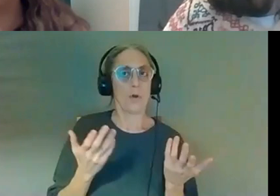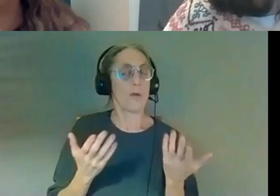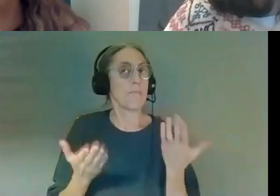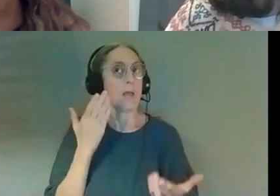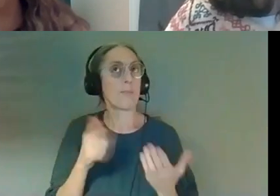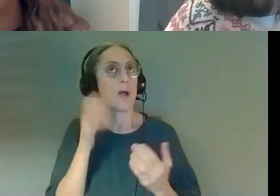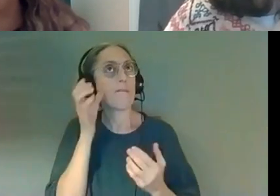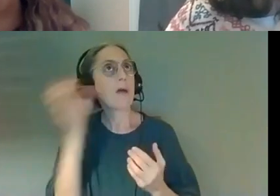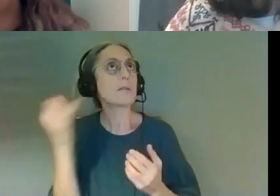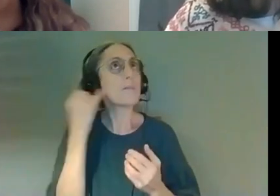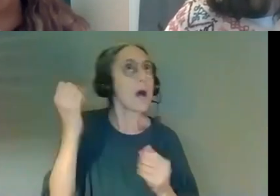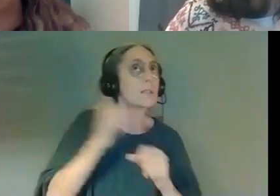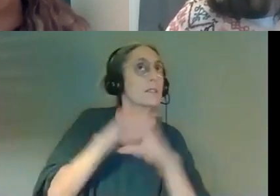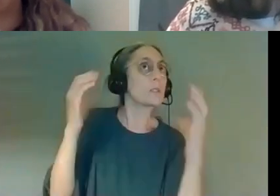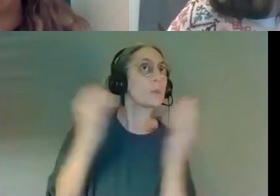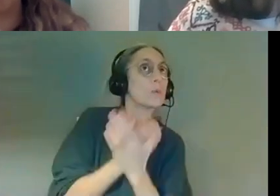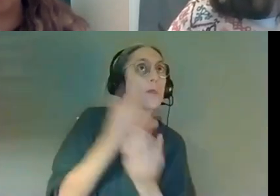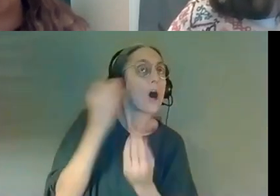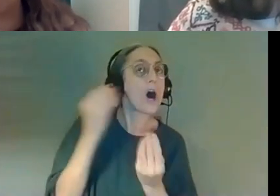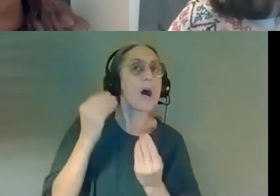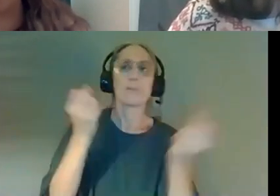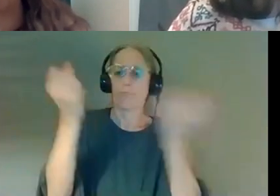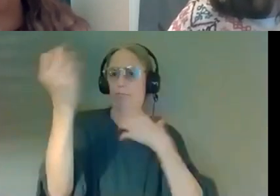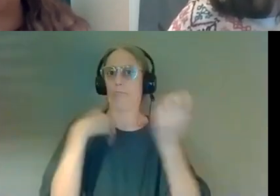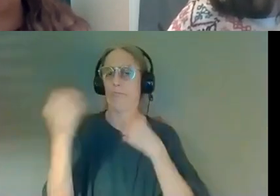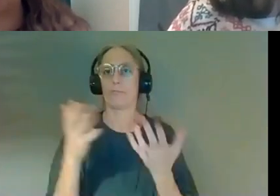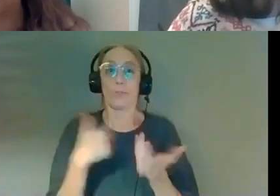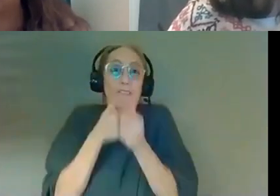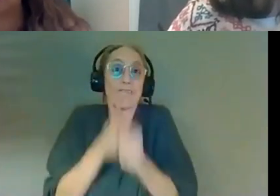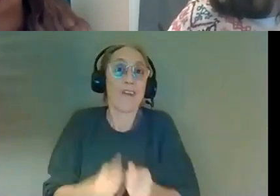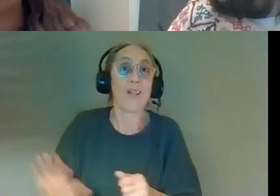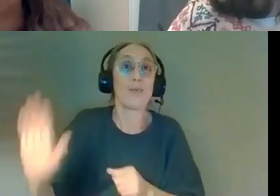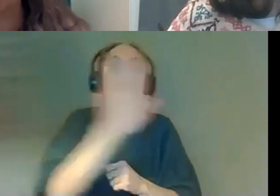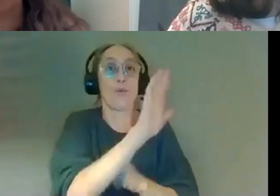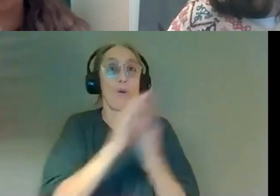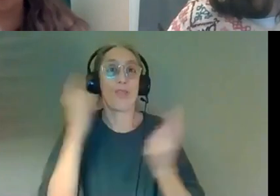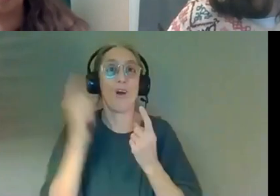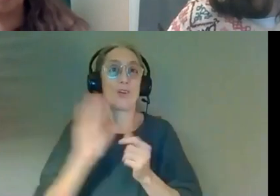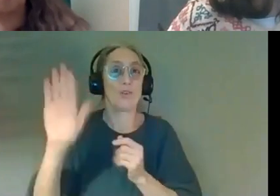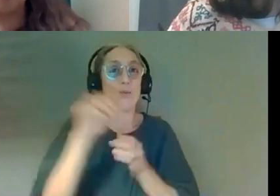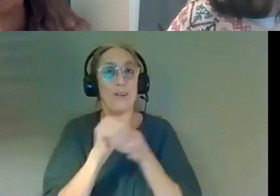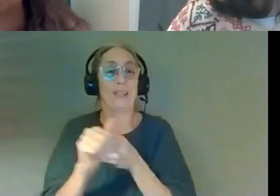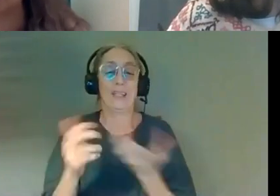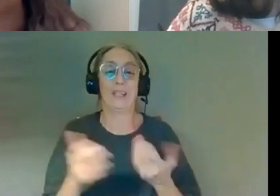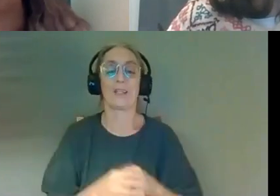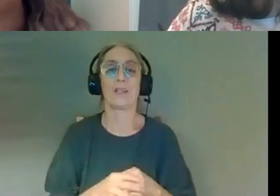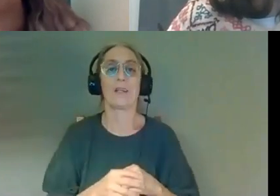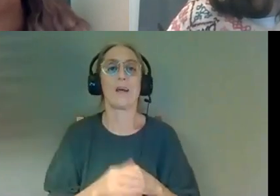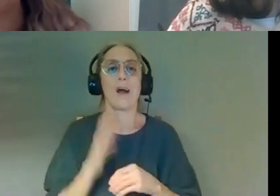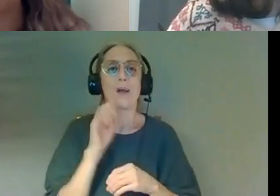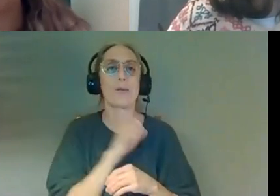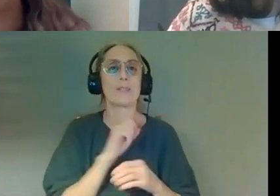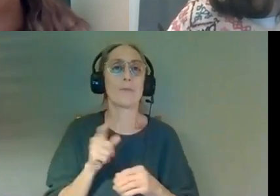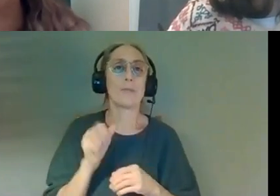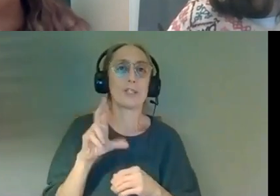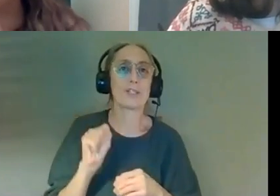follow your lead on. And you know, and it's her, and I know you've met with others in town halls, with Senator Peters and Alderman Matt